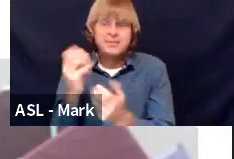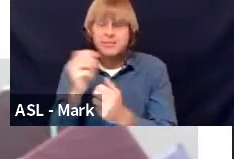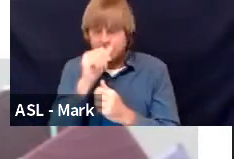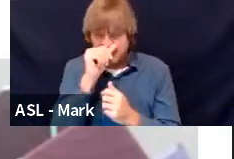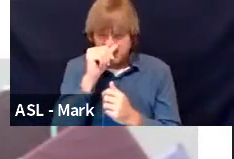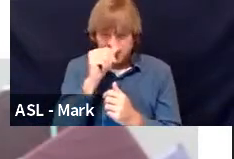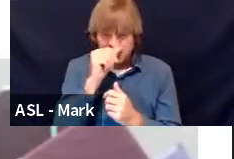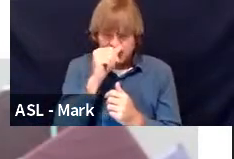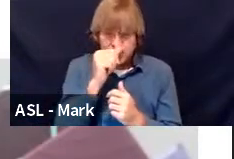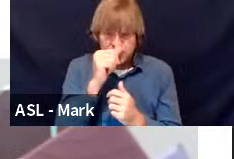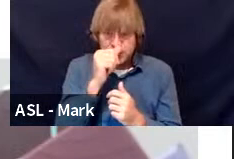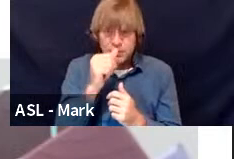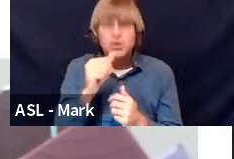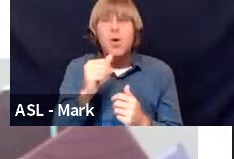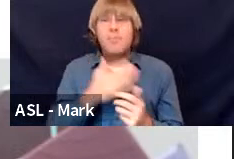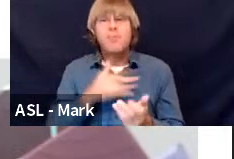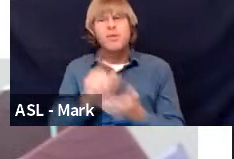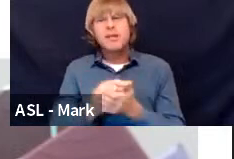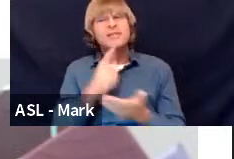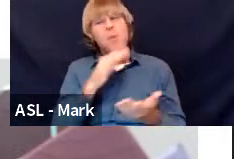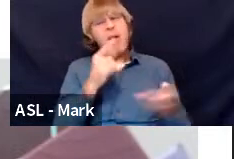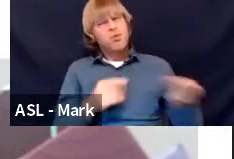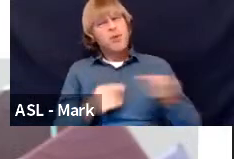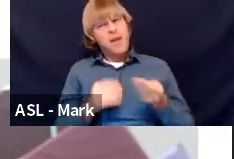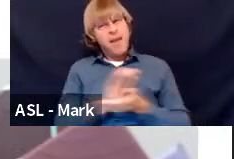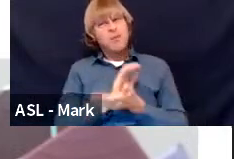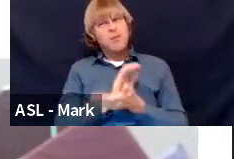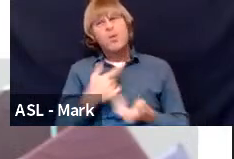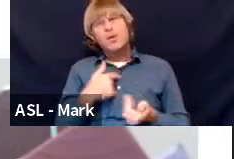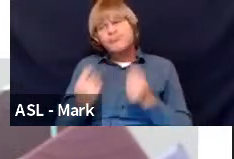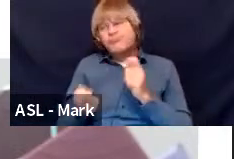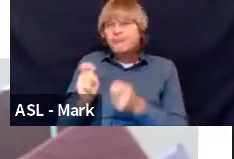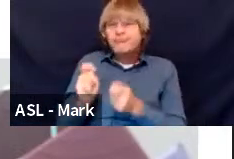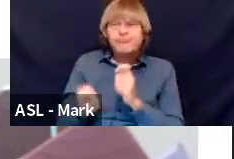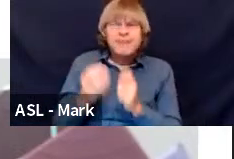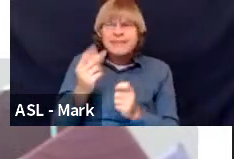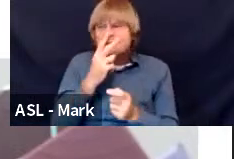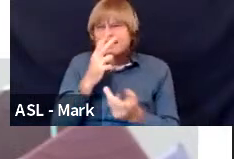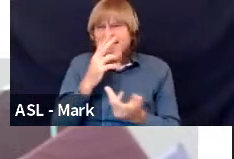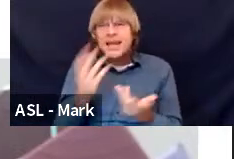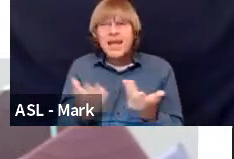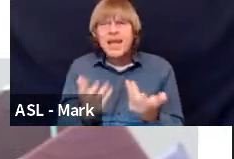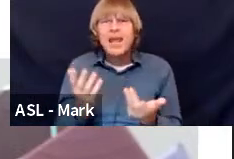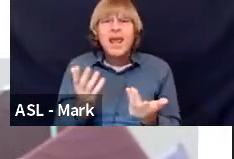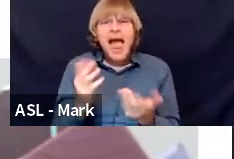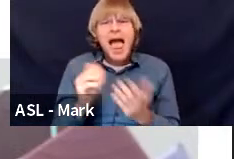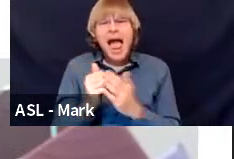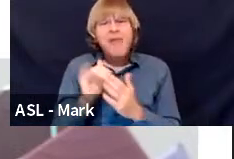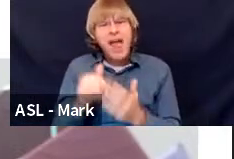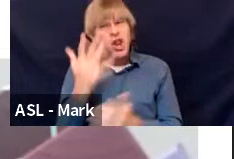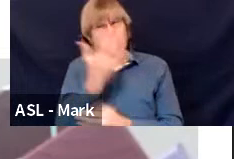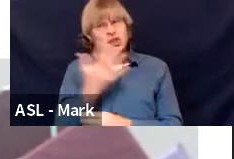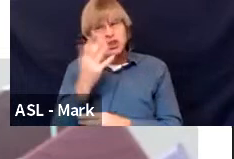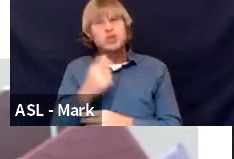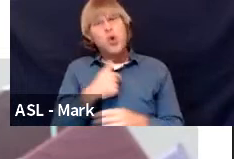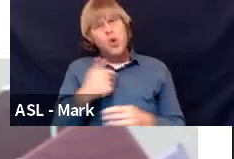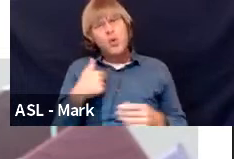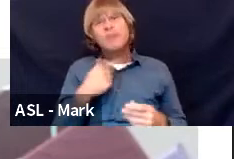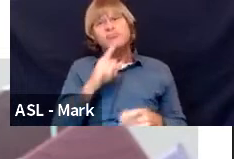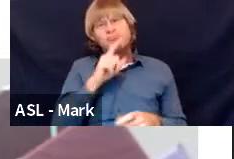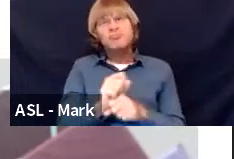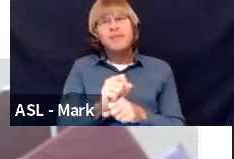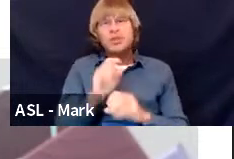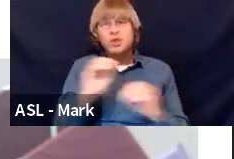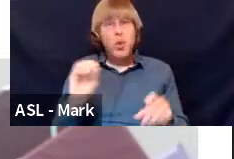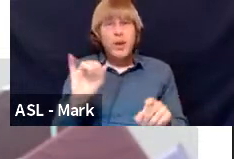So my printer said, why don't you bring over some paper and we'll tail it in and see how it looks. So we literally, there's